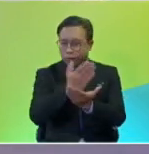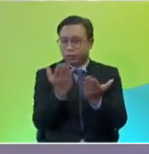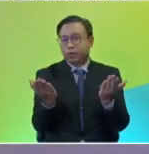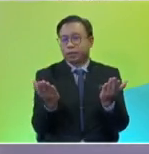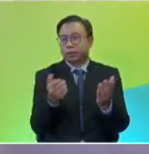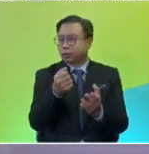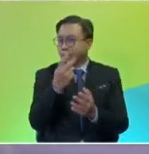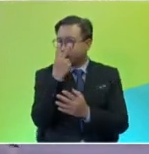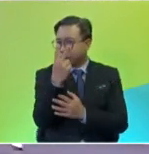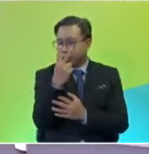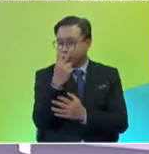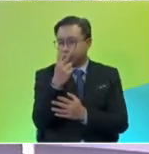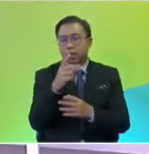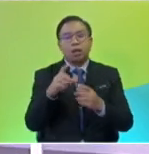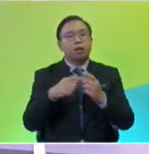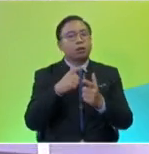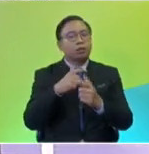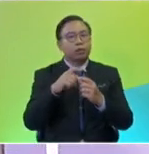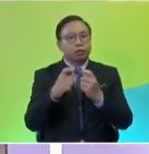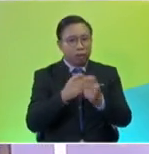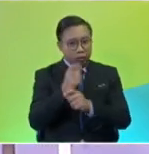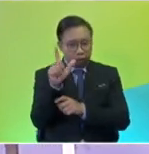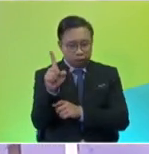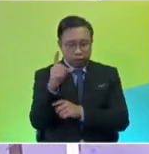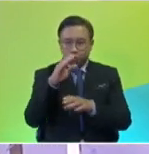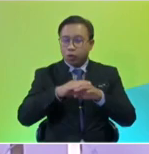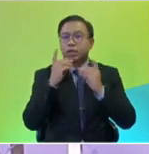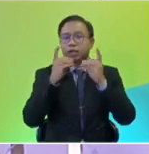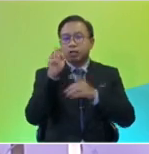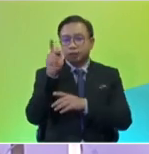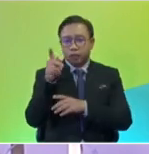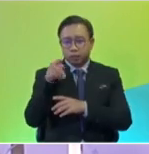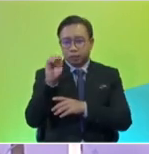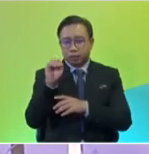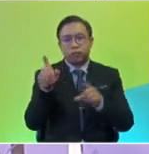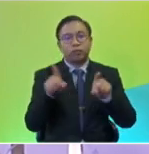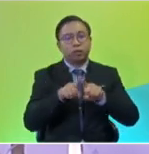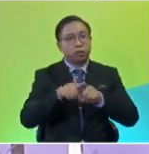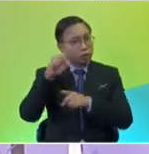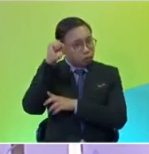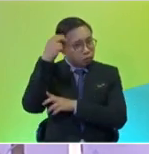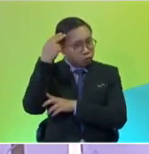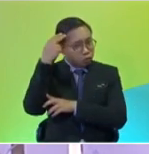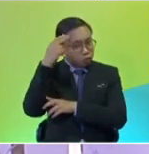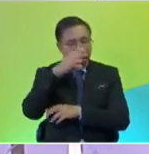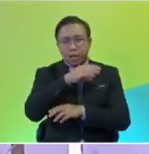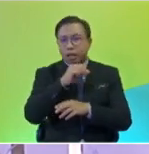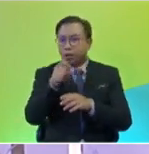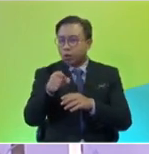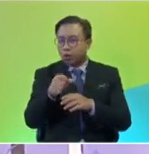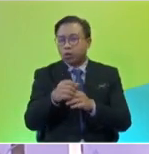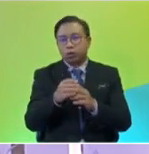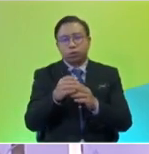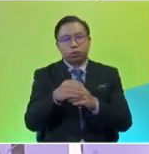Everyone, you are now watching Level 1 or Tahap 1 on EduwebTV KPM together with me, Sean Steven, as your host. And